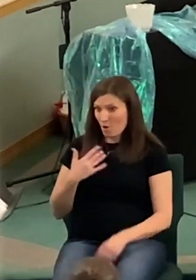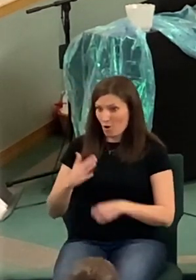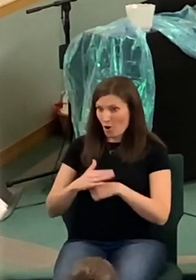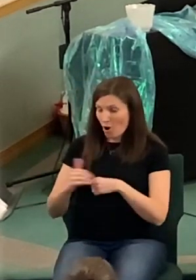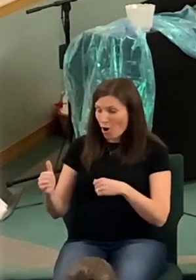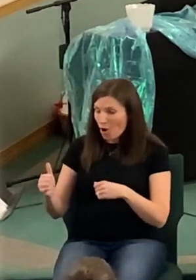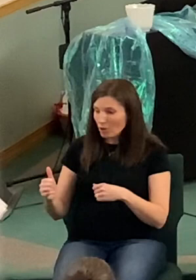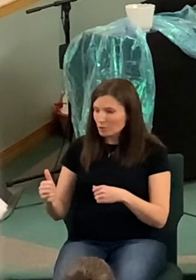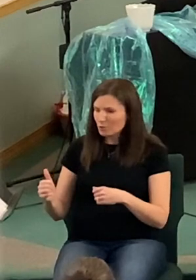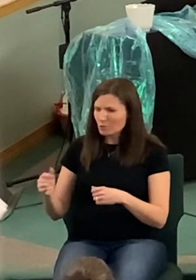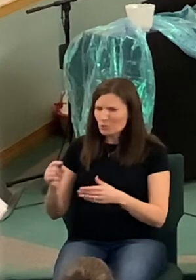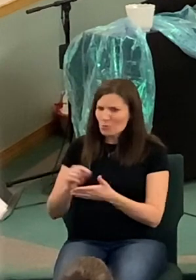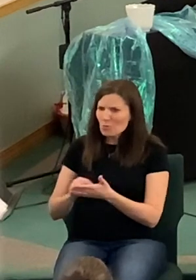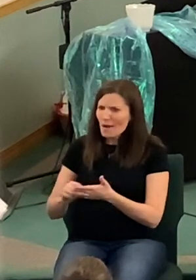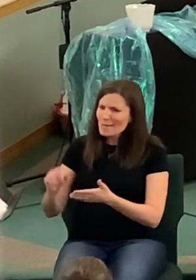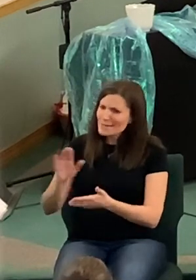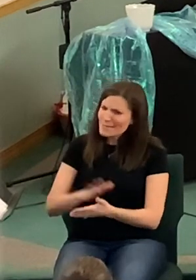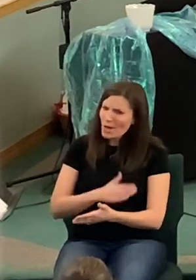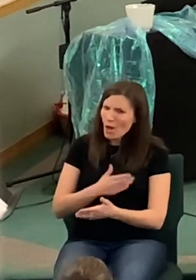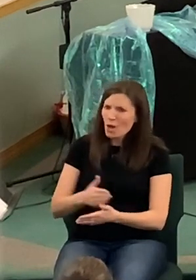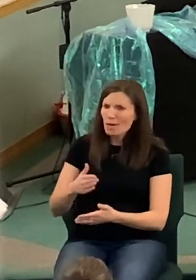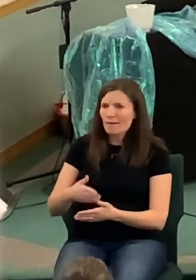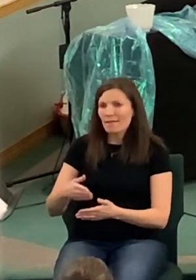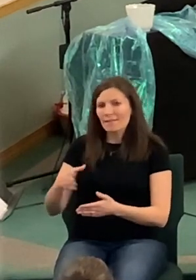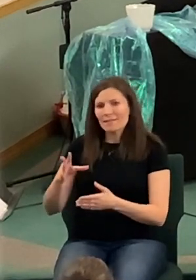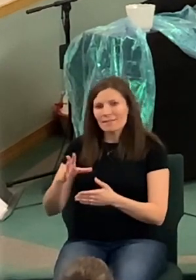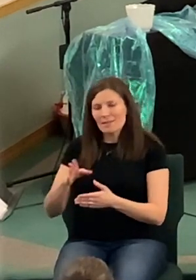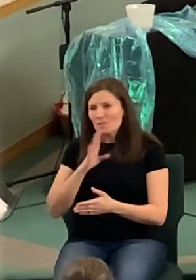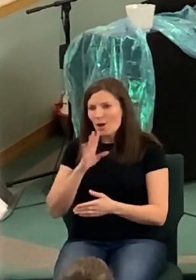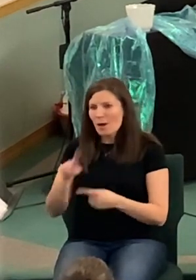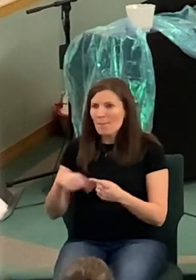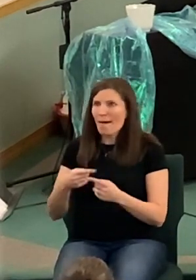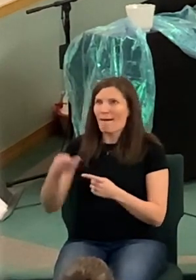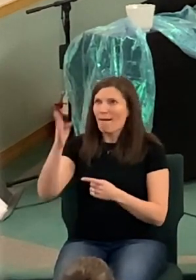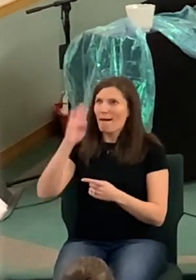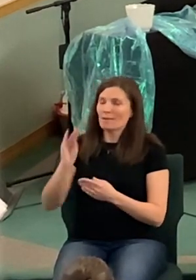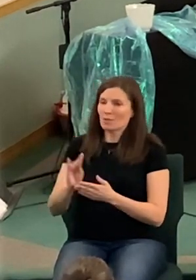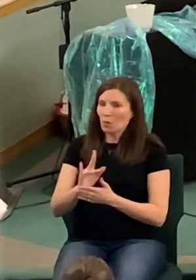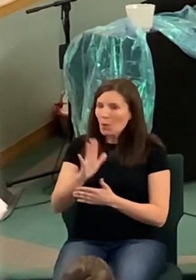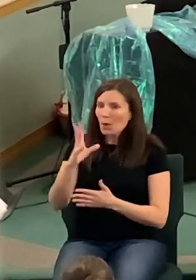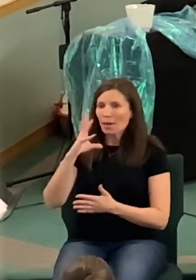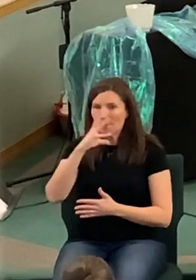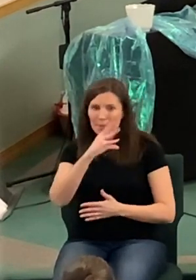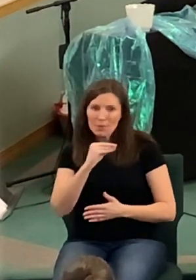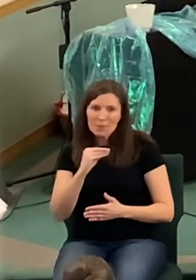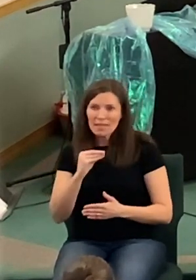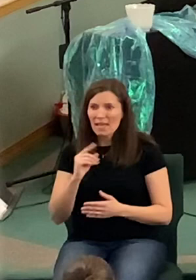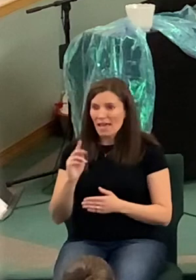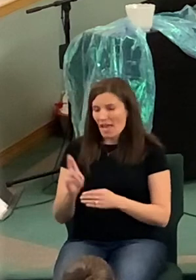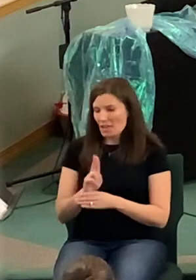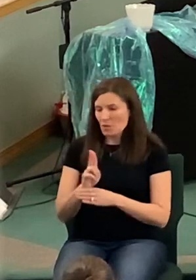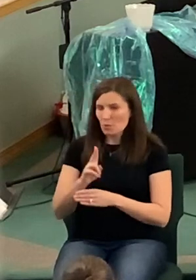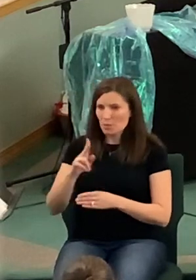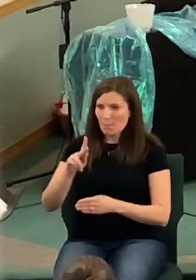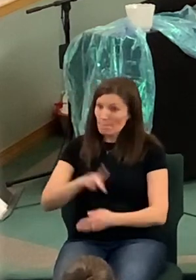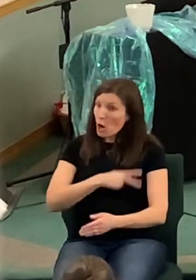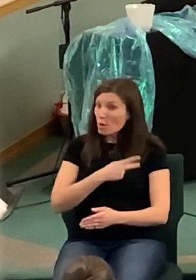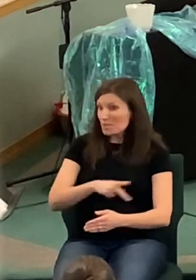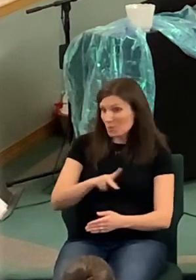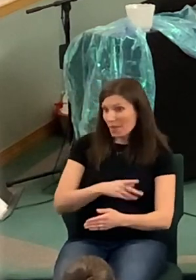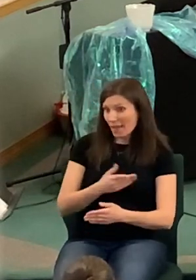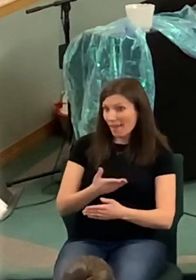music, to write songs that talked about God's glory and beauty, and to use poetry and things like that.